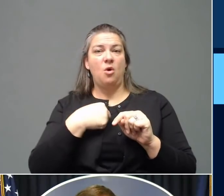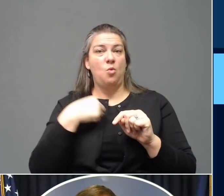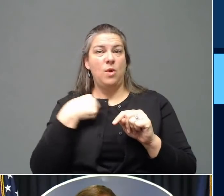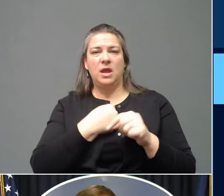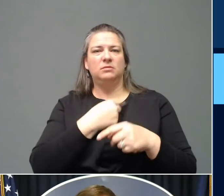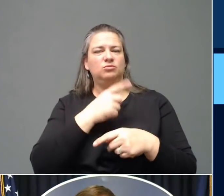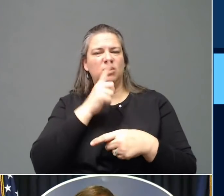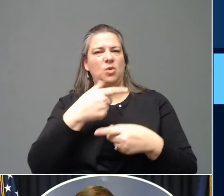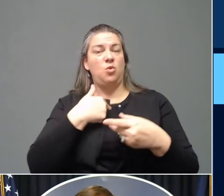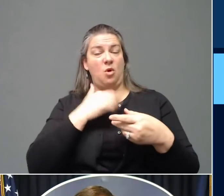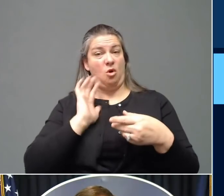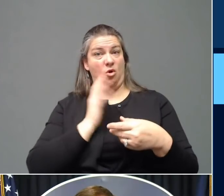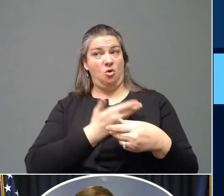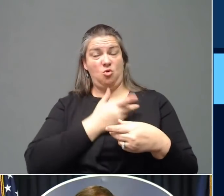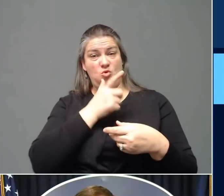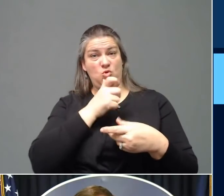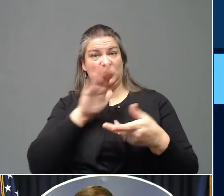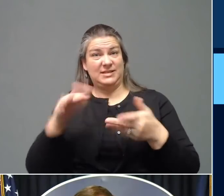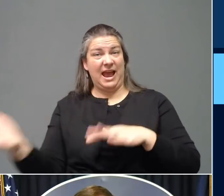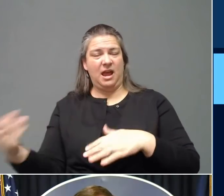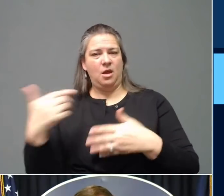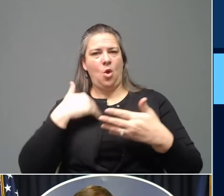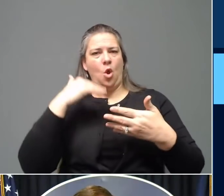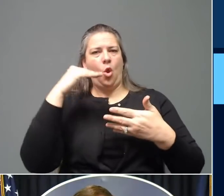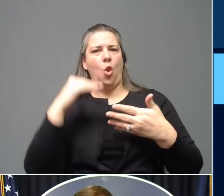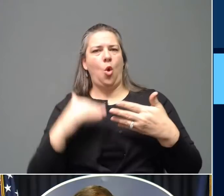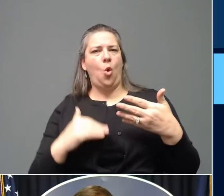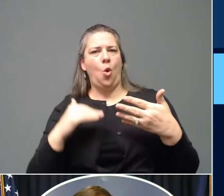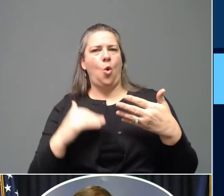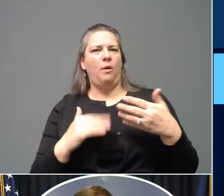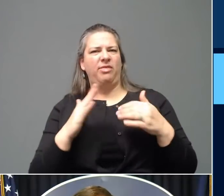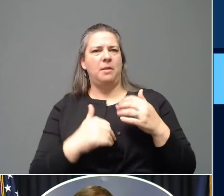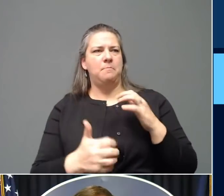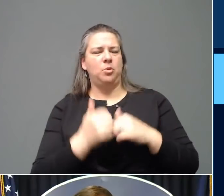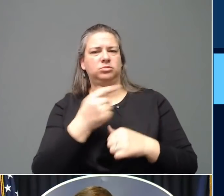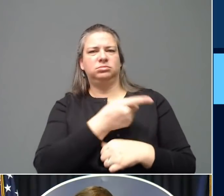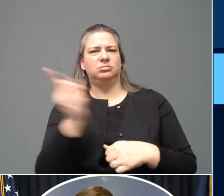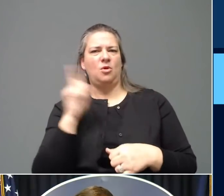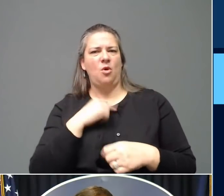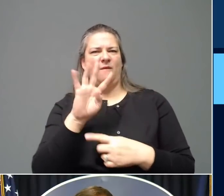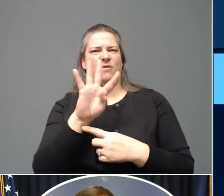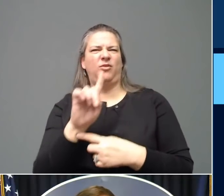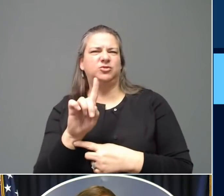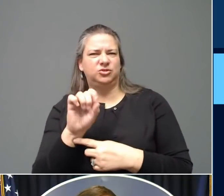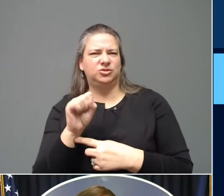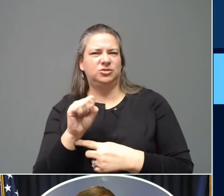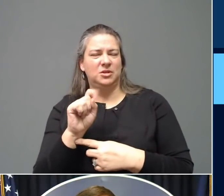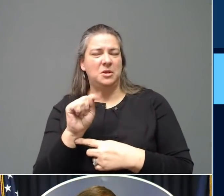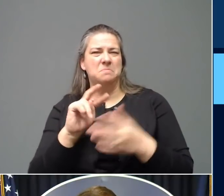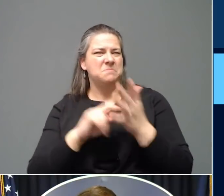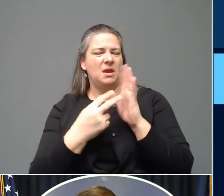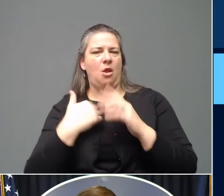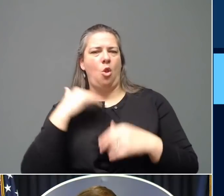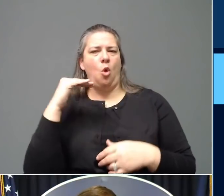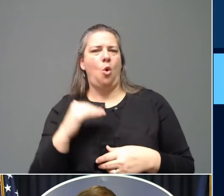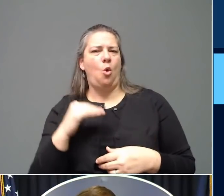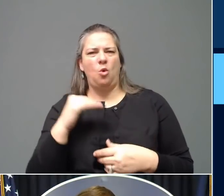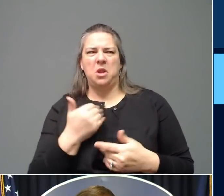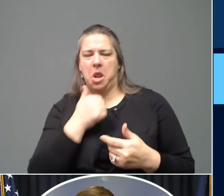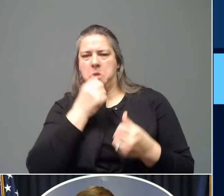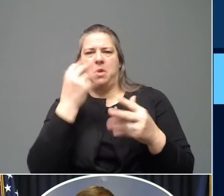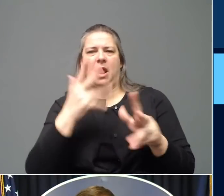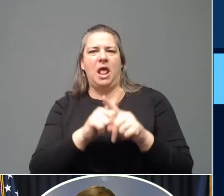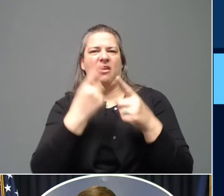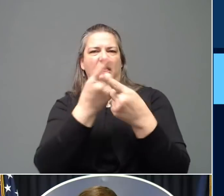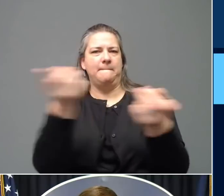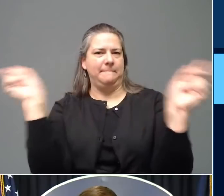of our people. This is what we see in our sacrifice. This is going to be shown through the steps we've